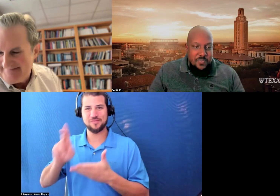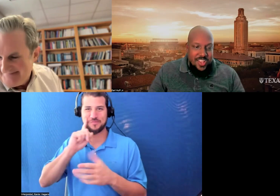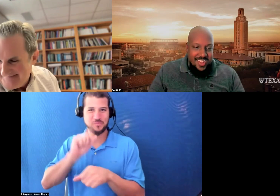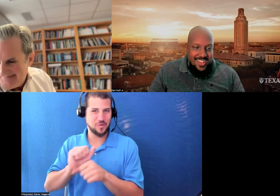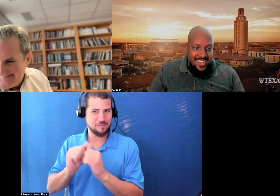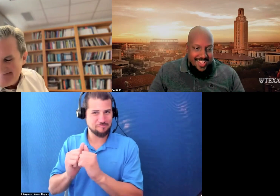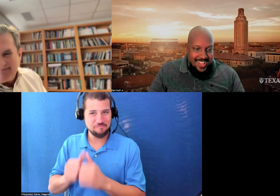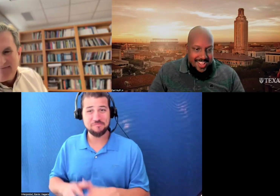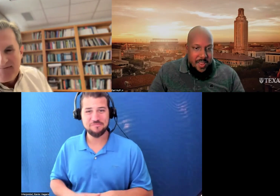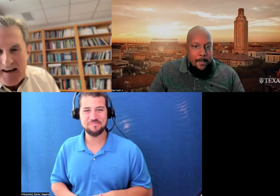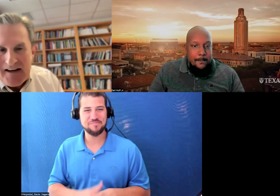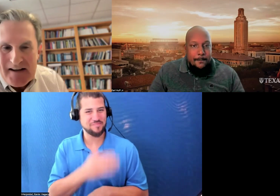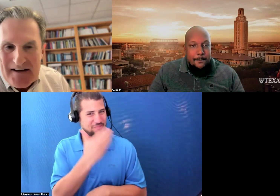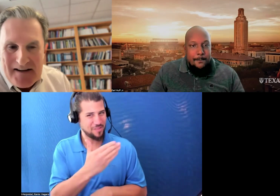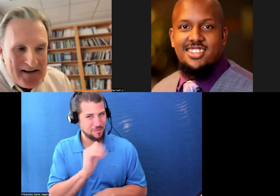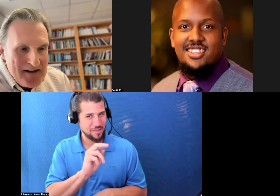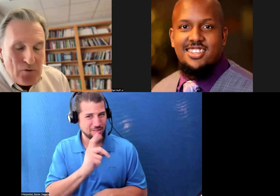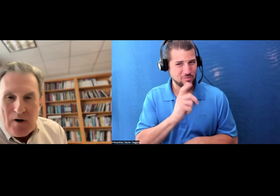Andrew.